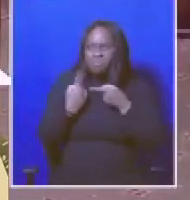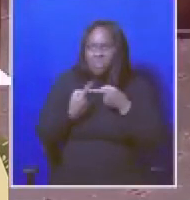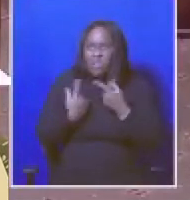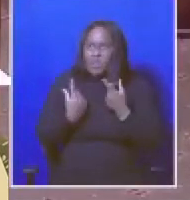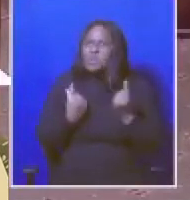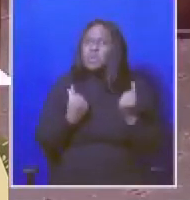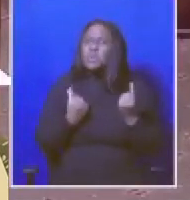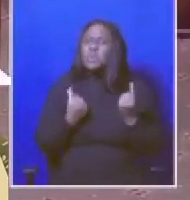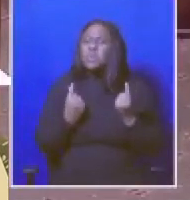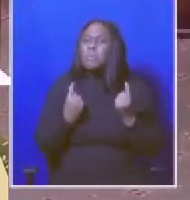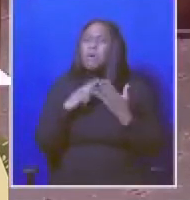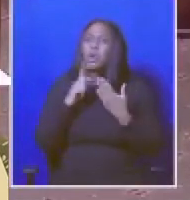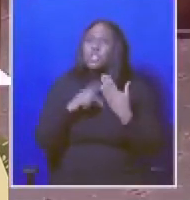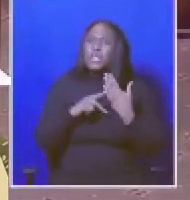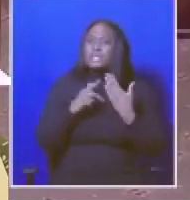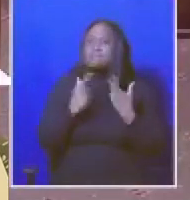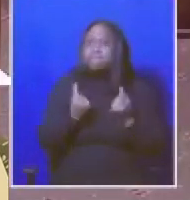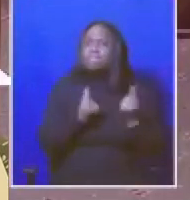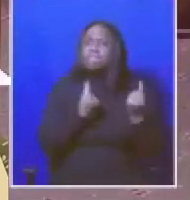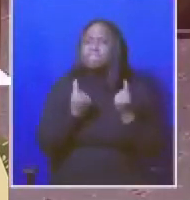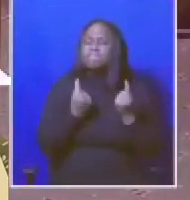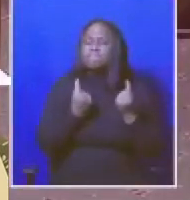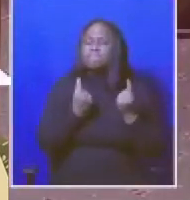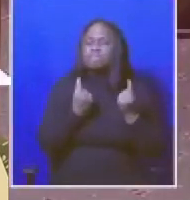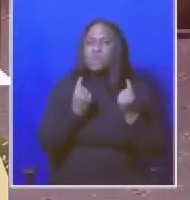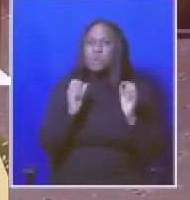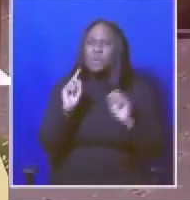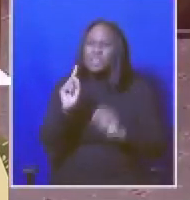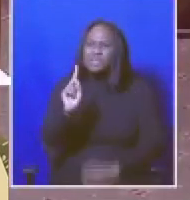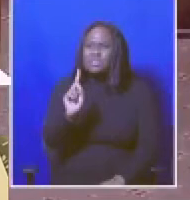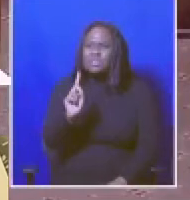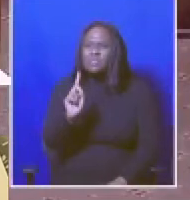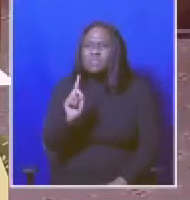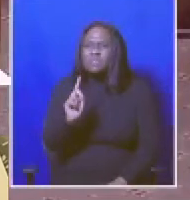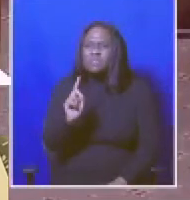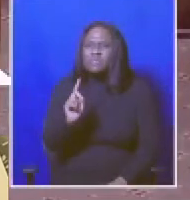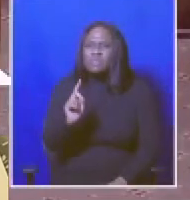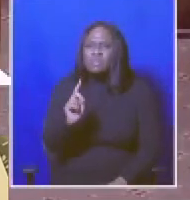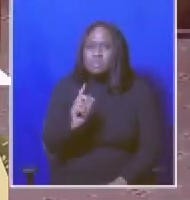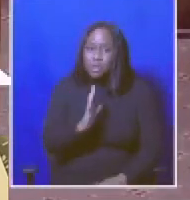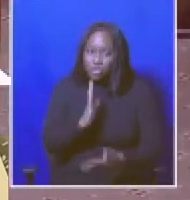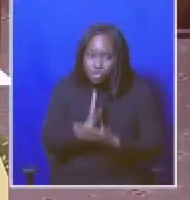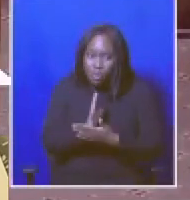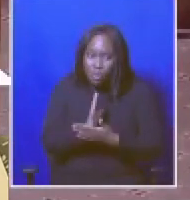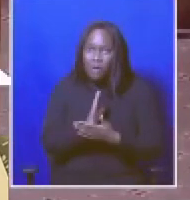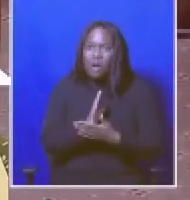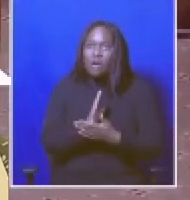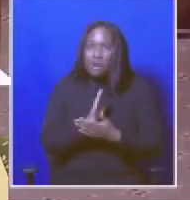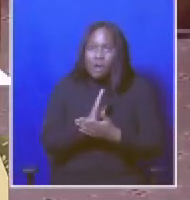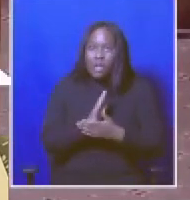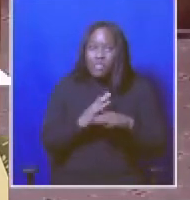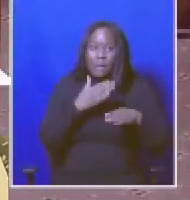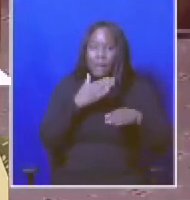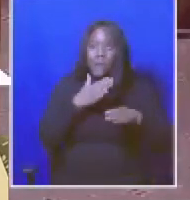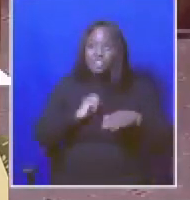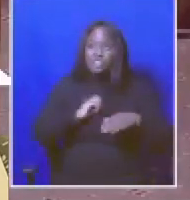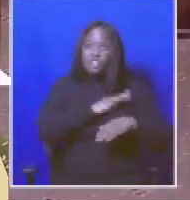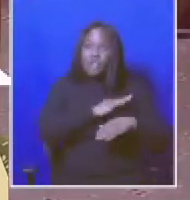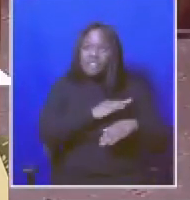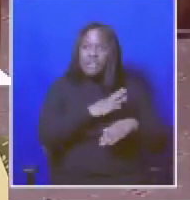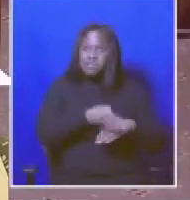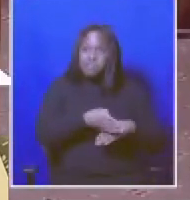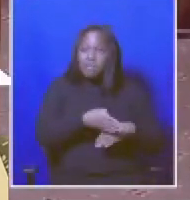taken to insource all the workers working in government departments